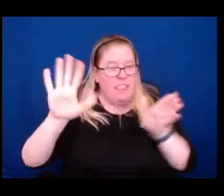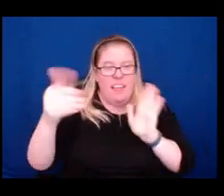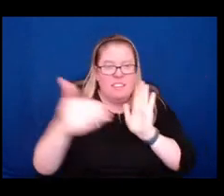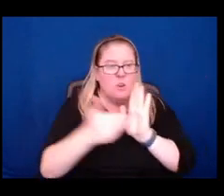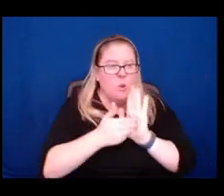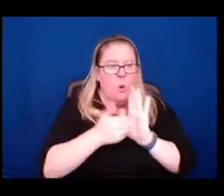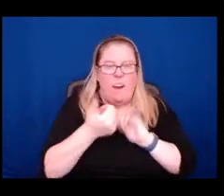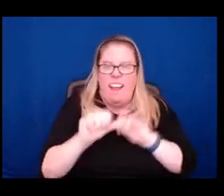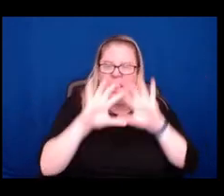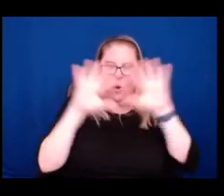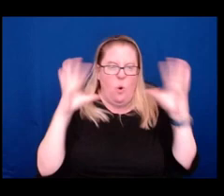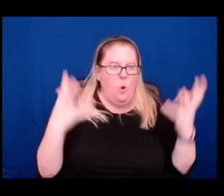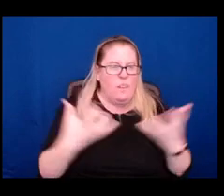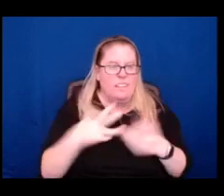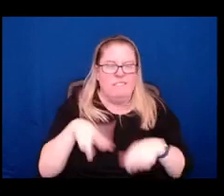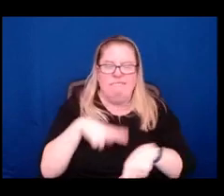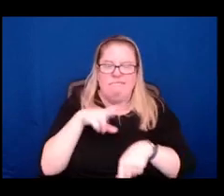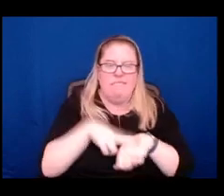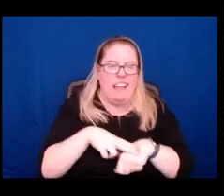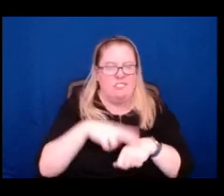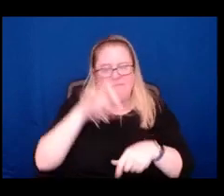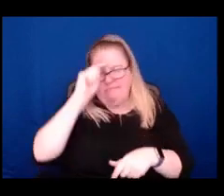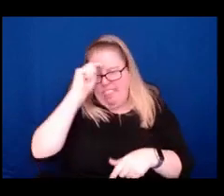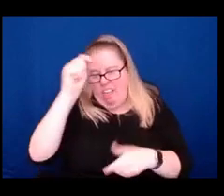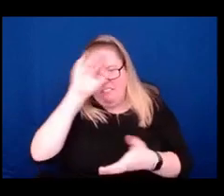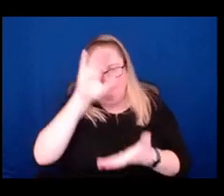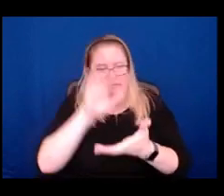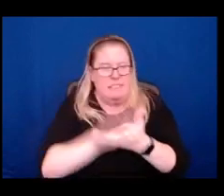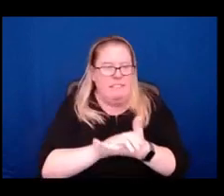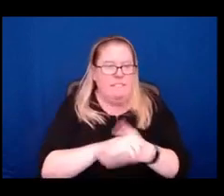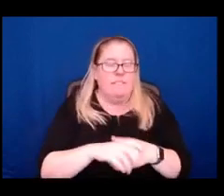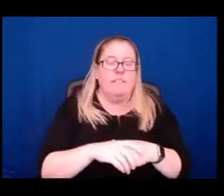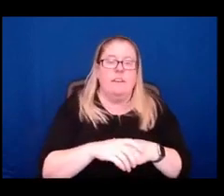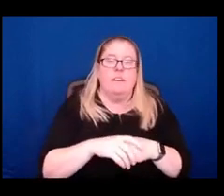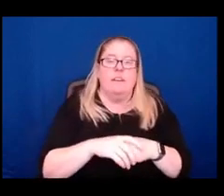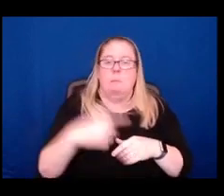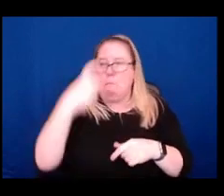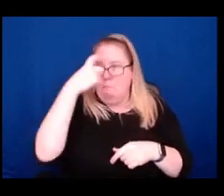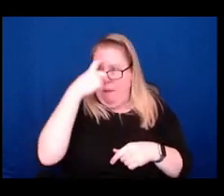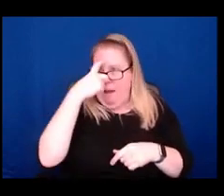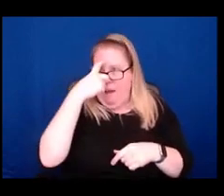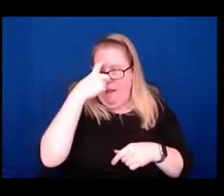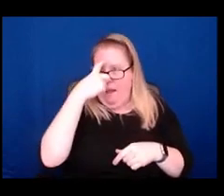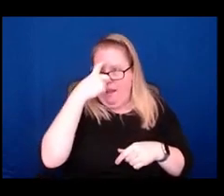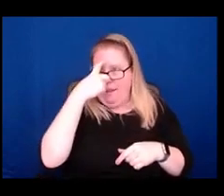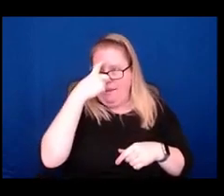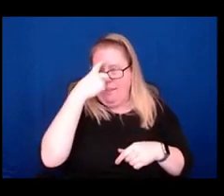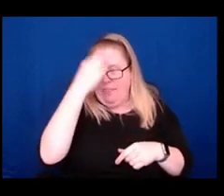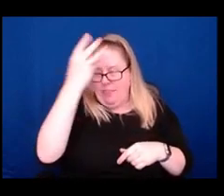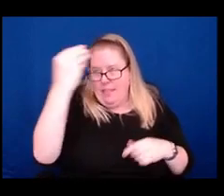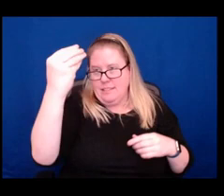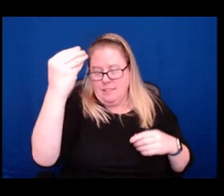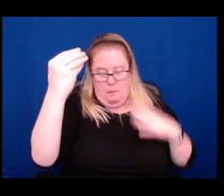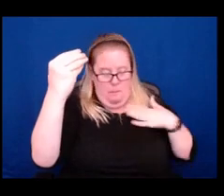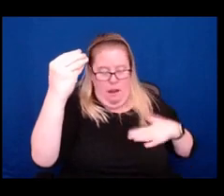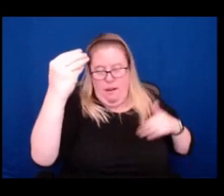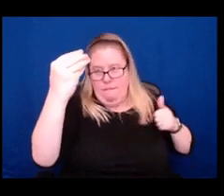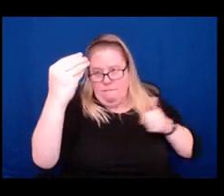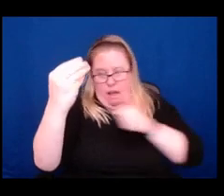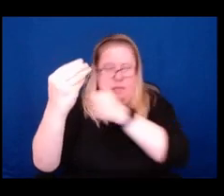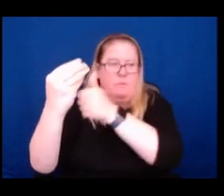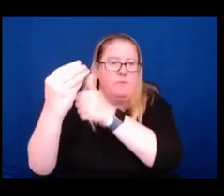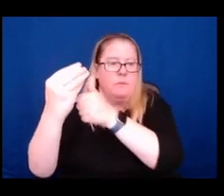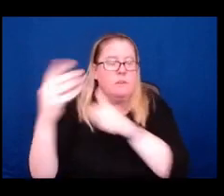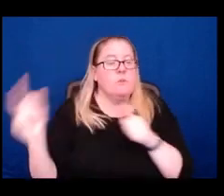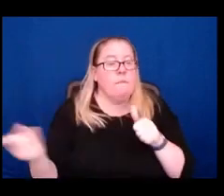know, holistic naturopathic theology, is that where the mind goes, the body follows. So we have to